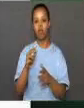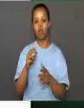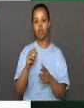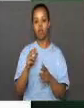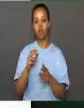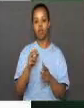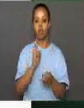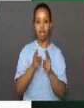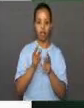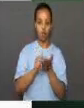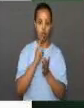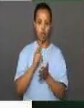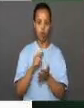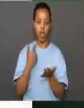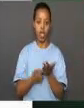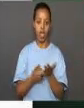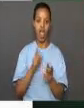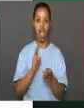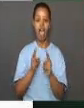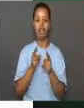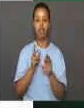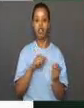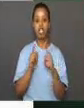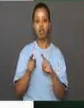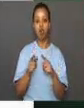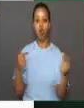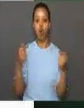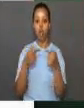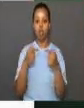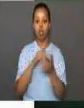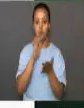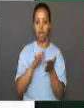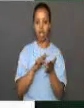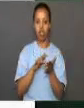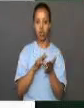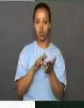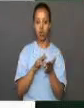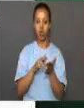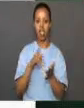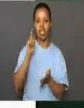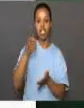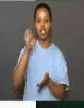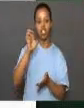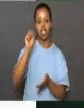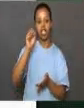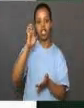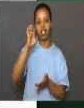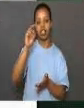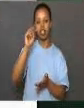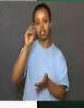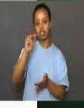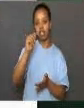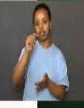Peptidyl transferase activity provides links between adjacent amino acids